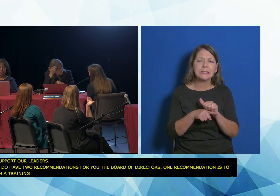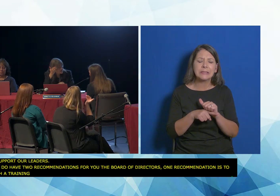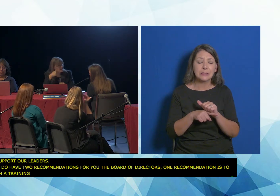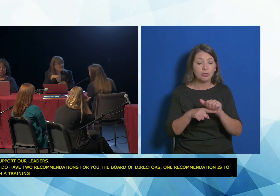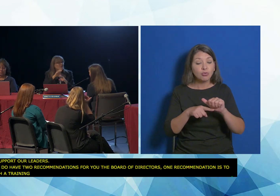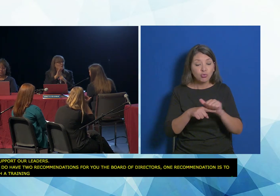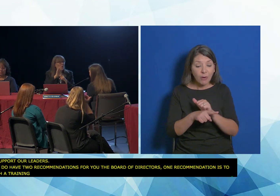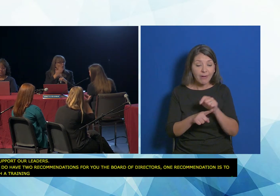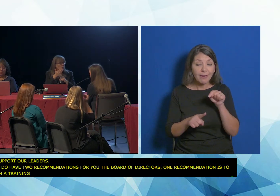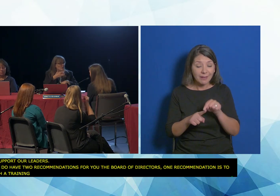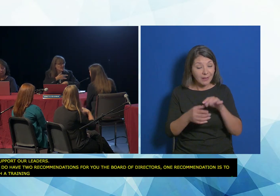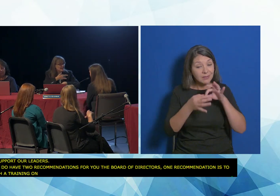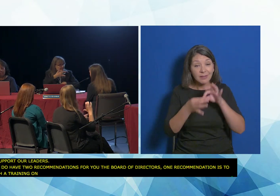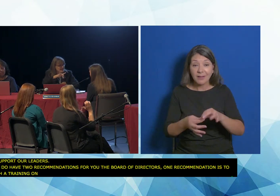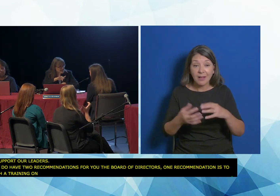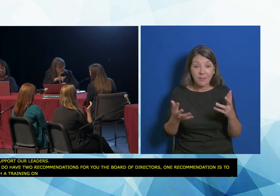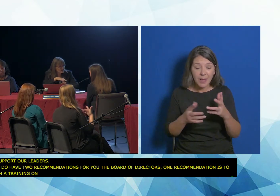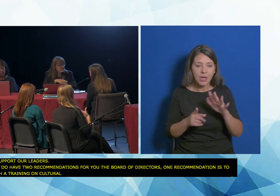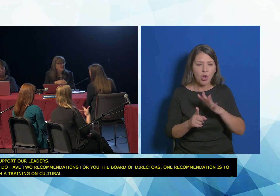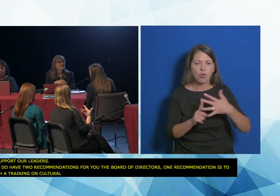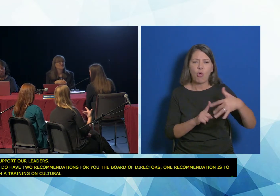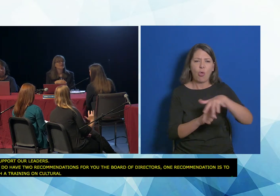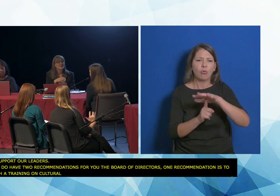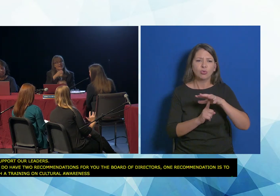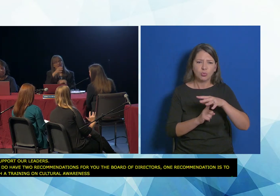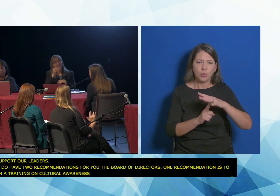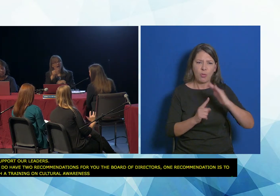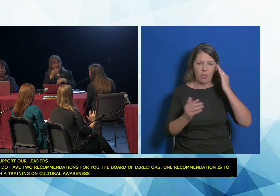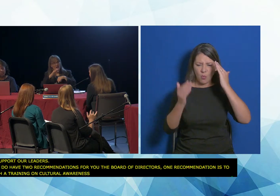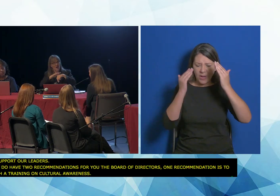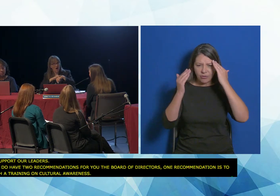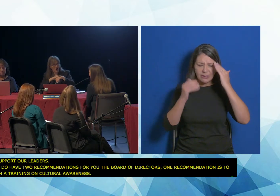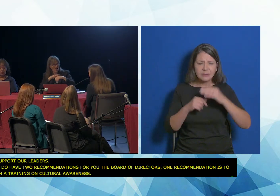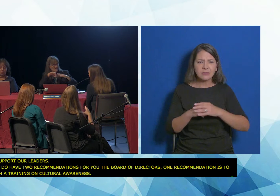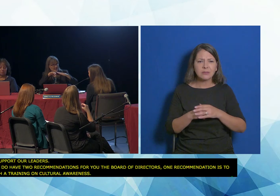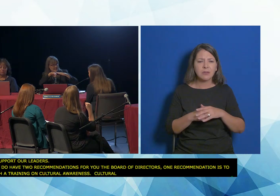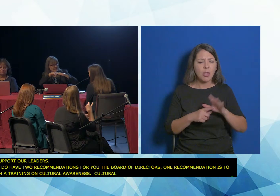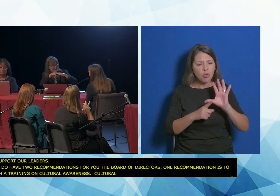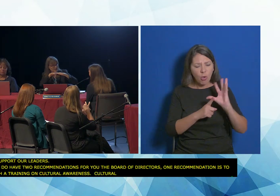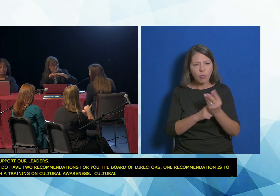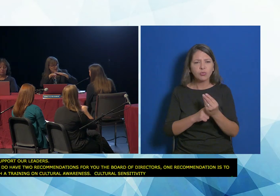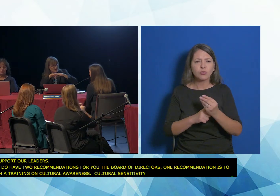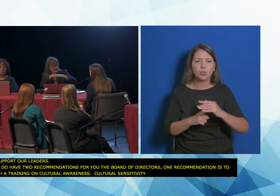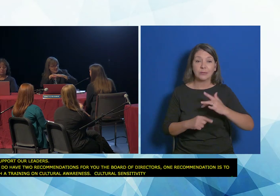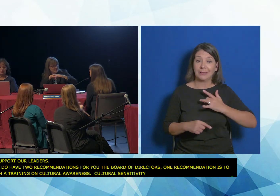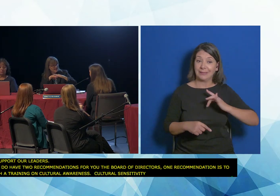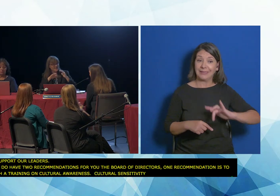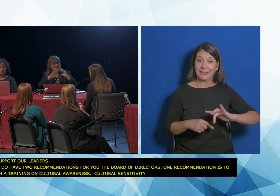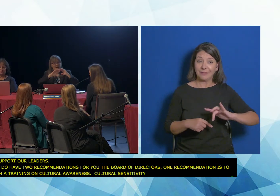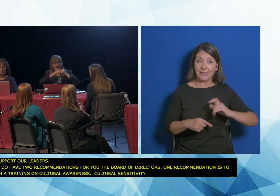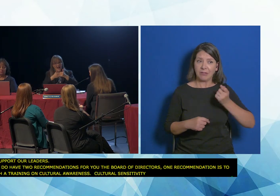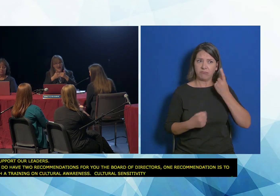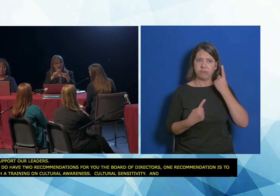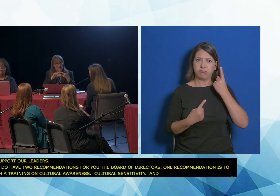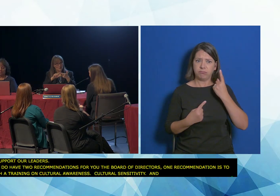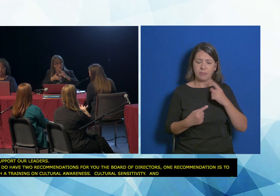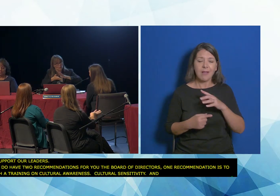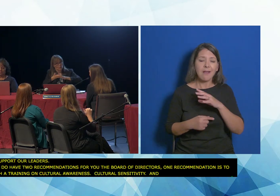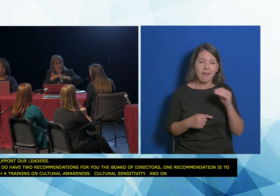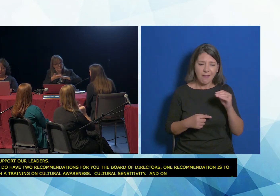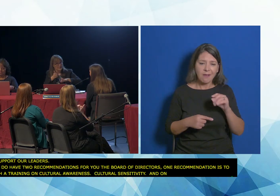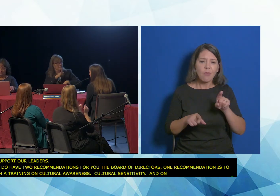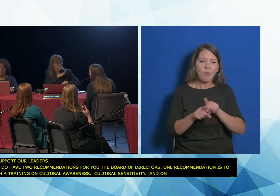on cultural awareness, cultural sensitivity, and on